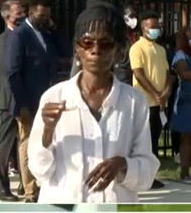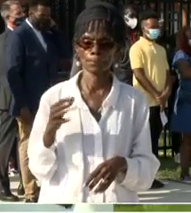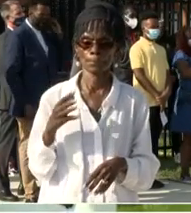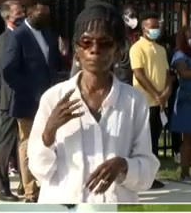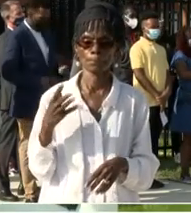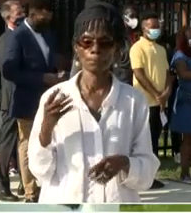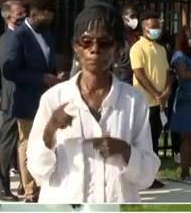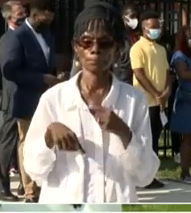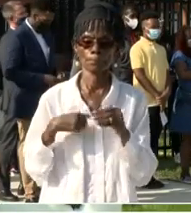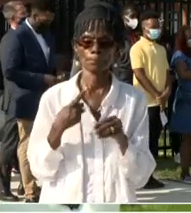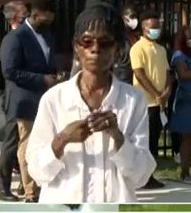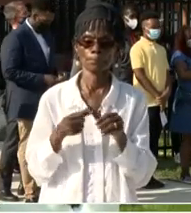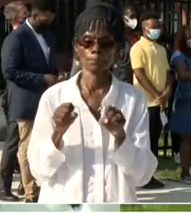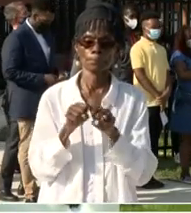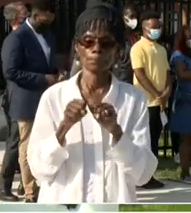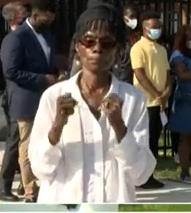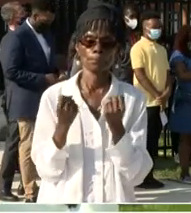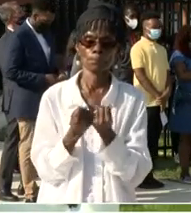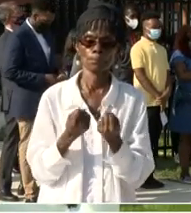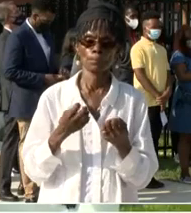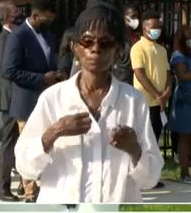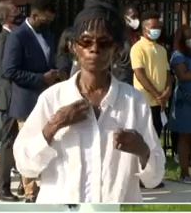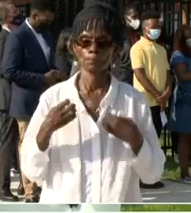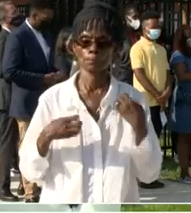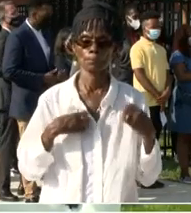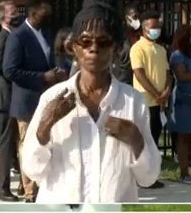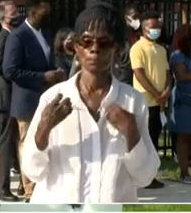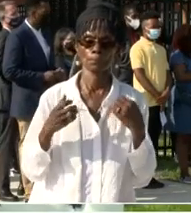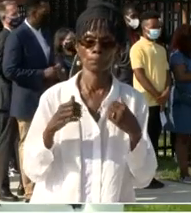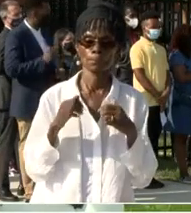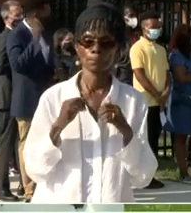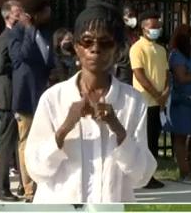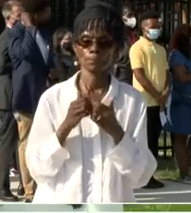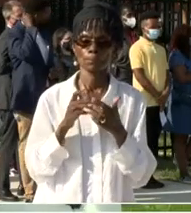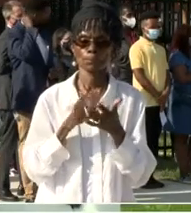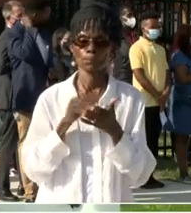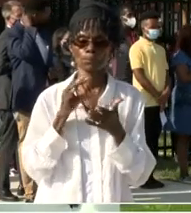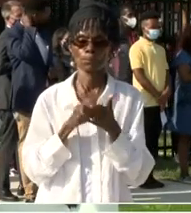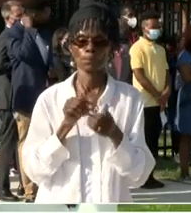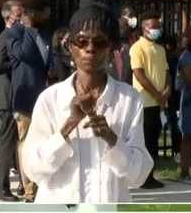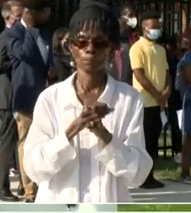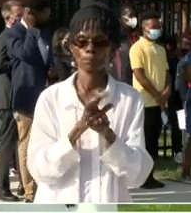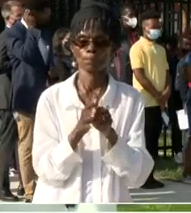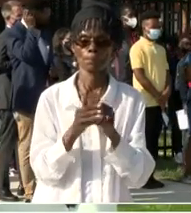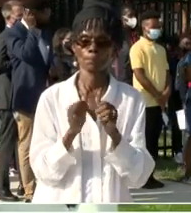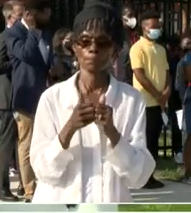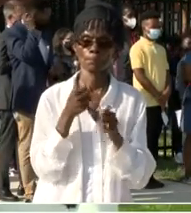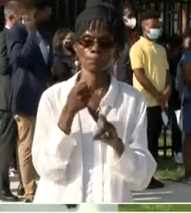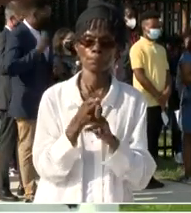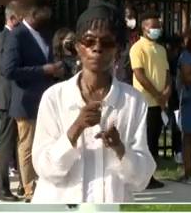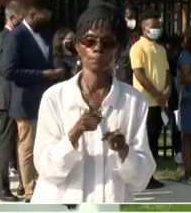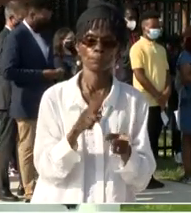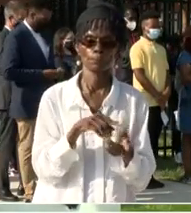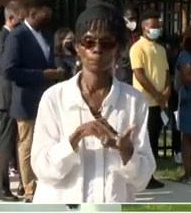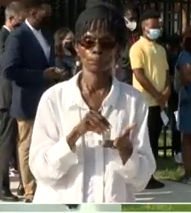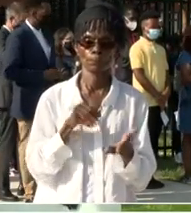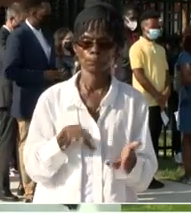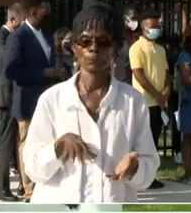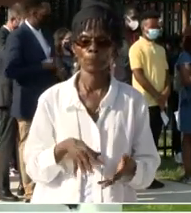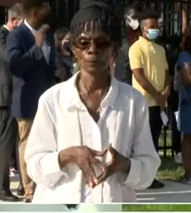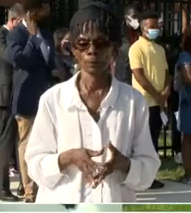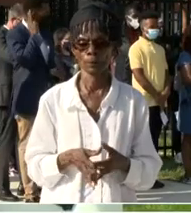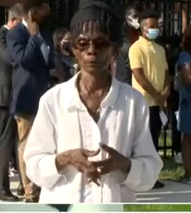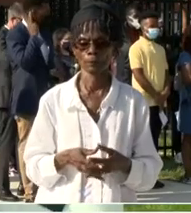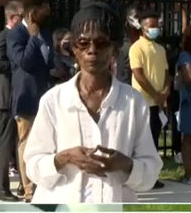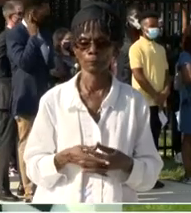and just the toll that the pandemic has taken on our children? Yeah, Sam, thank you for asking that question. I didn't get a chance